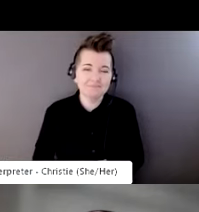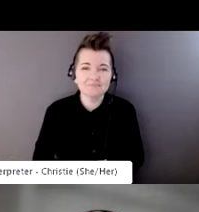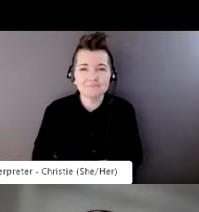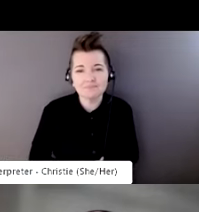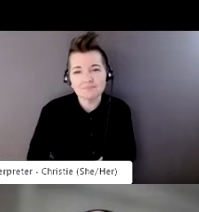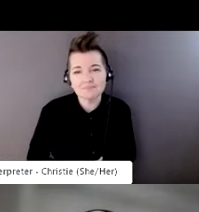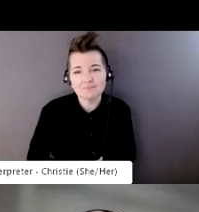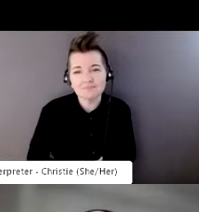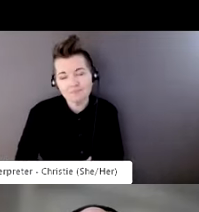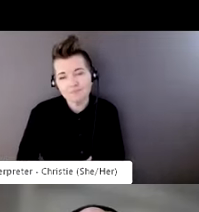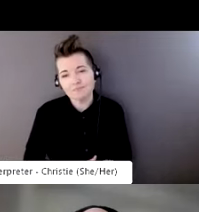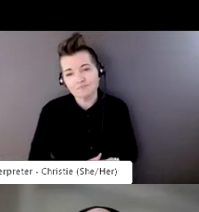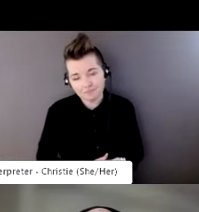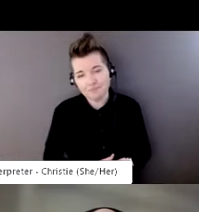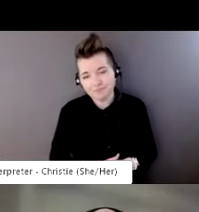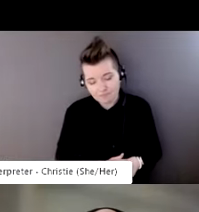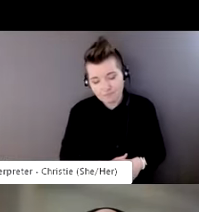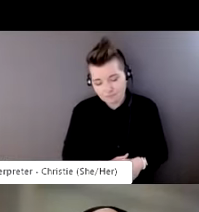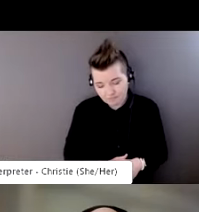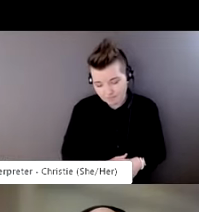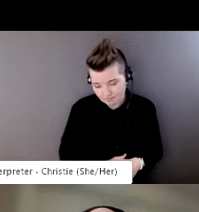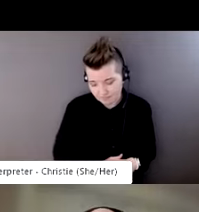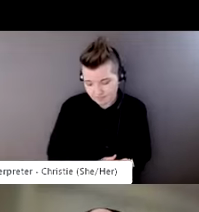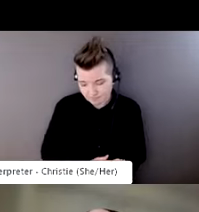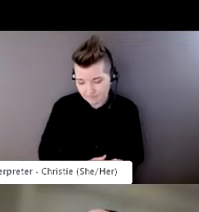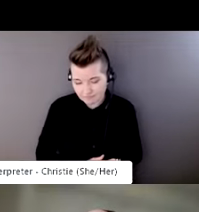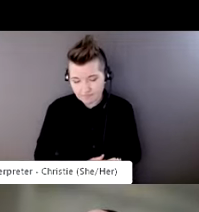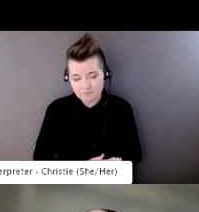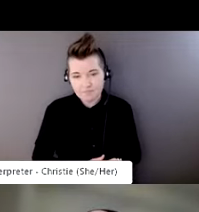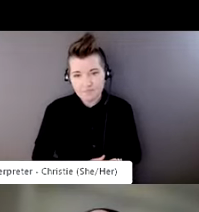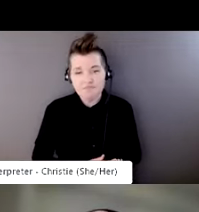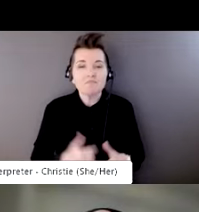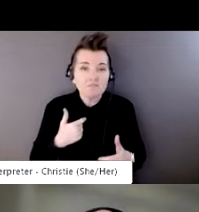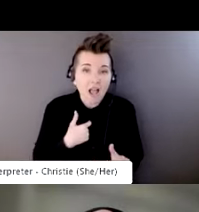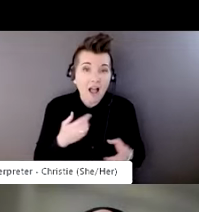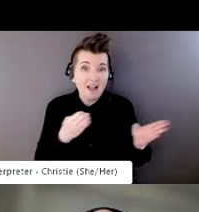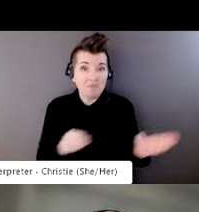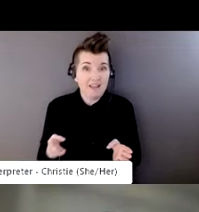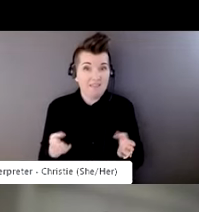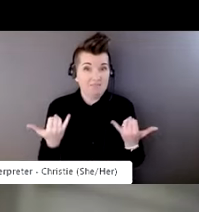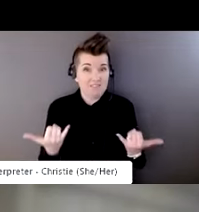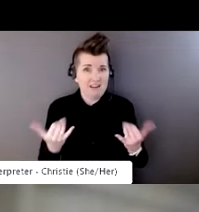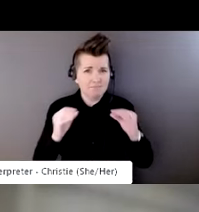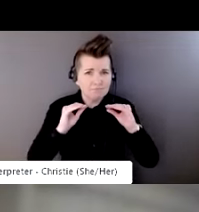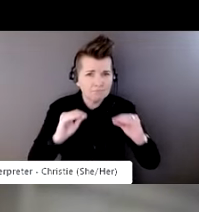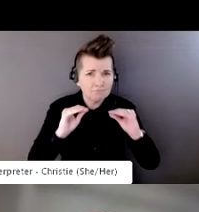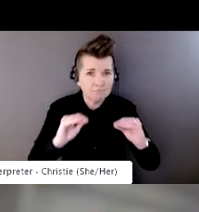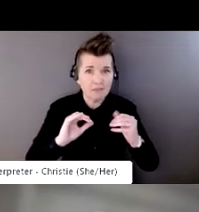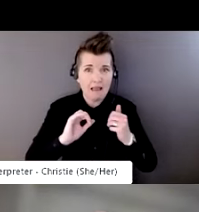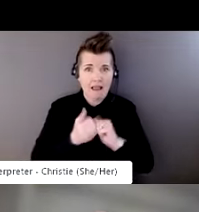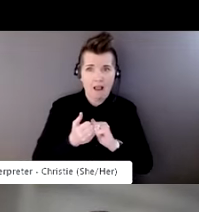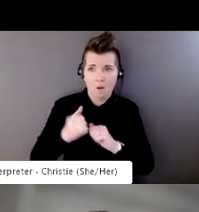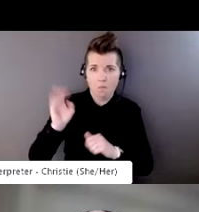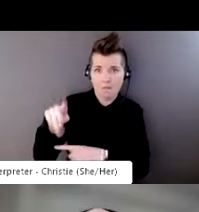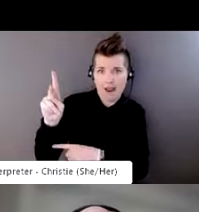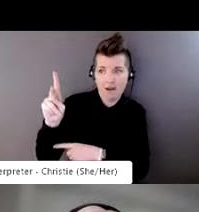you through some of the things that you can do, some of the ways that online banking can replace